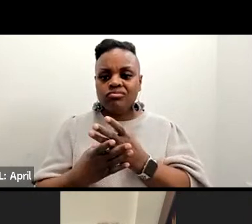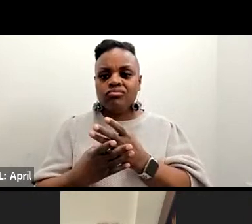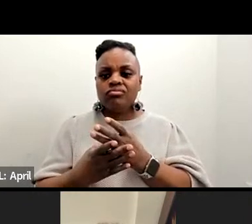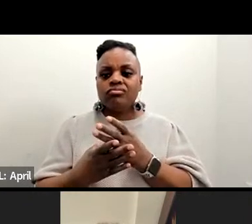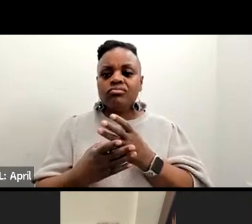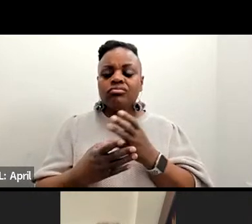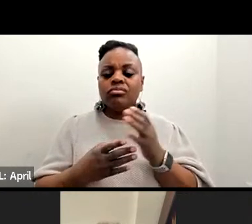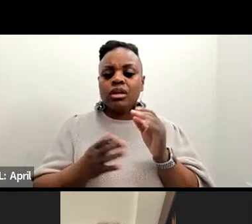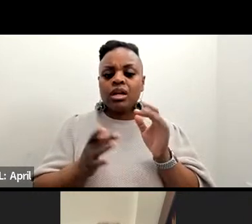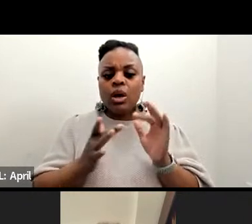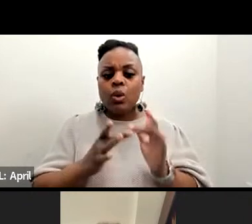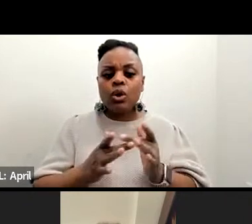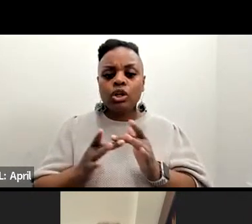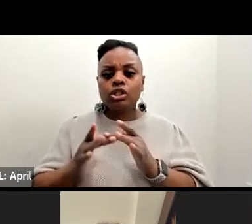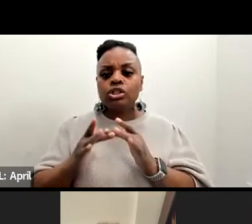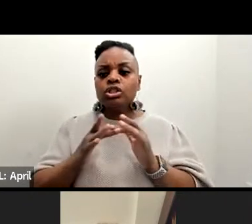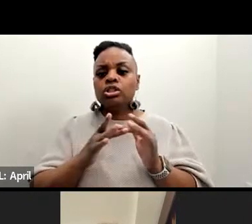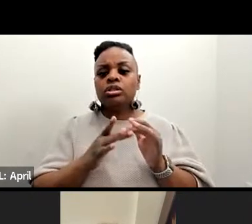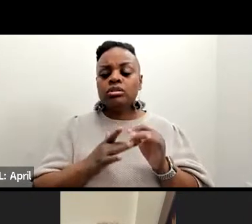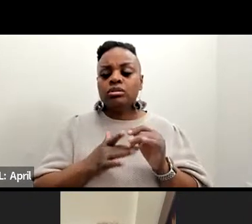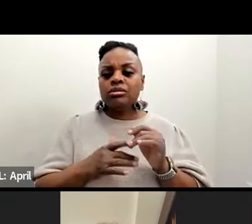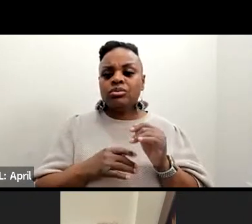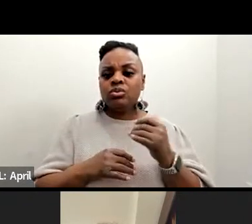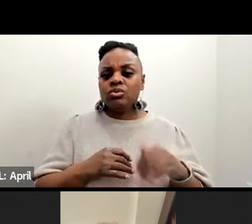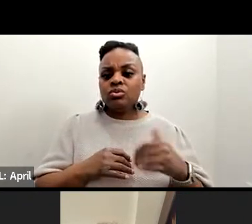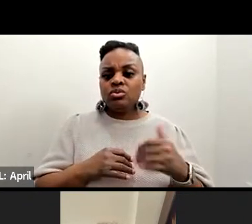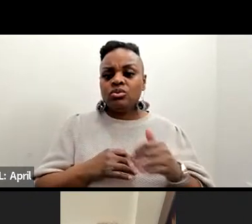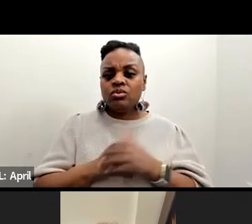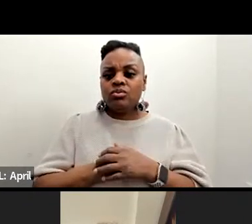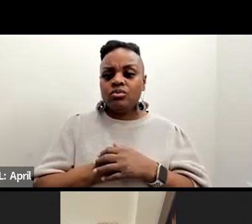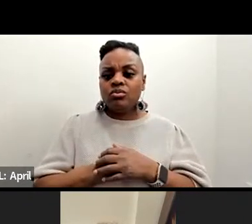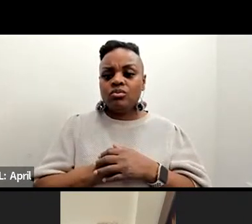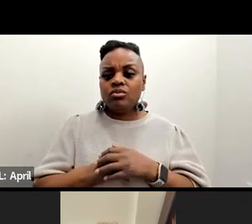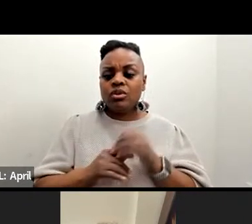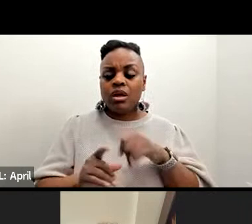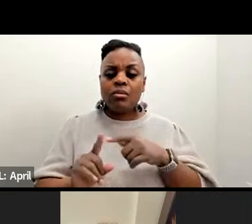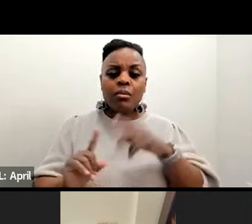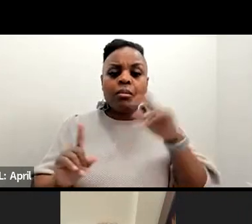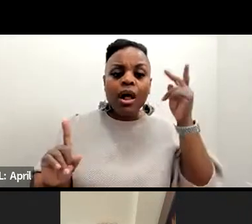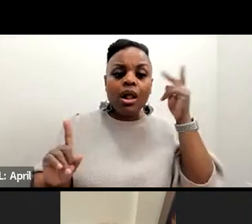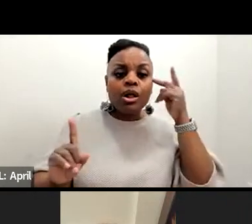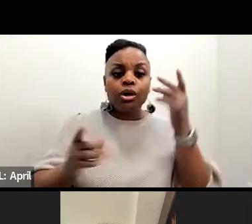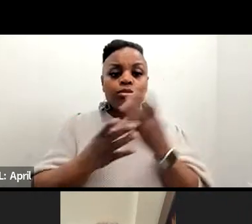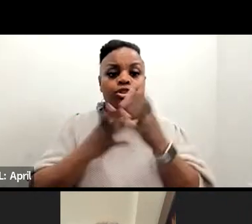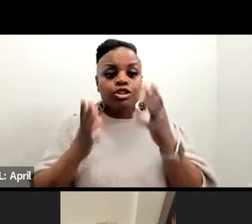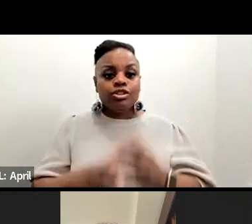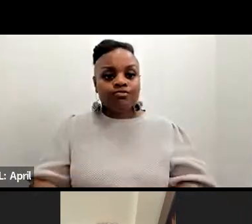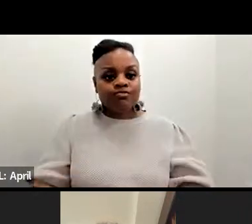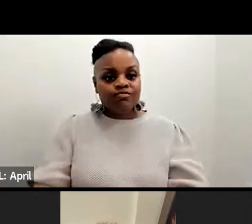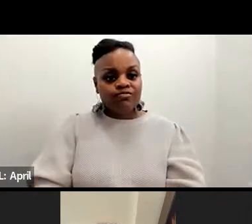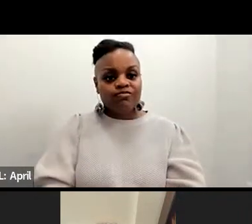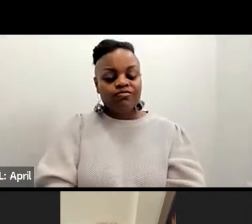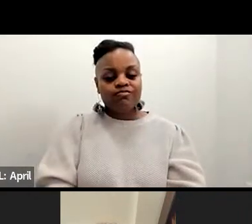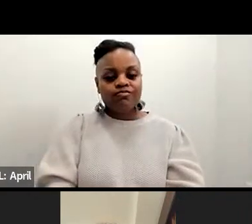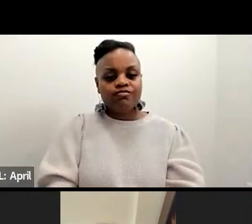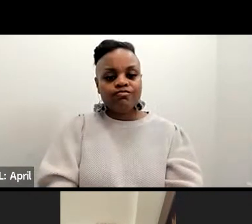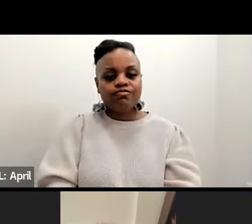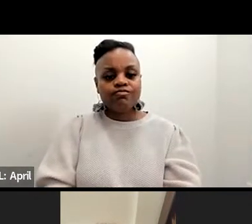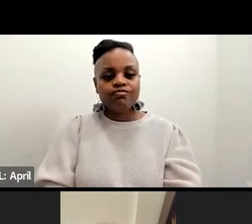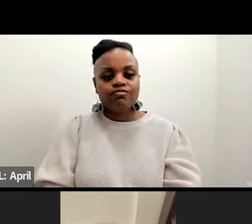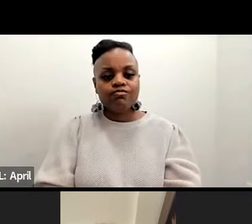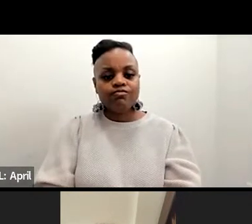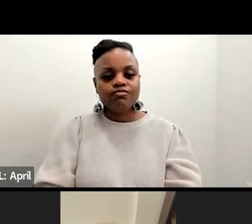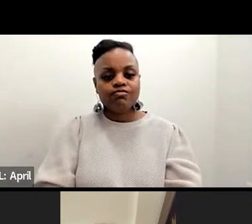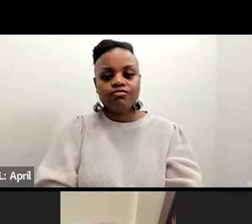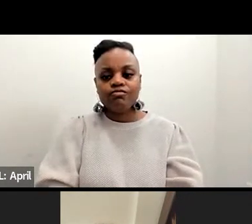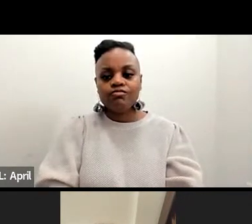60,000 political prisoners. For US policymakers, this, like, the reference point that we put to this is that there's 60,000 political prisoners in Egypt